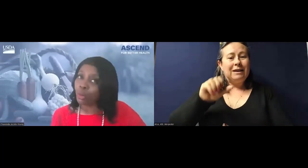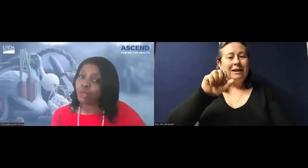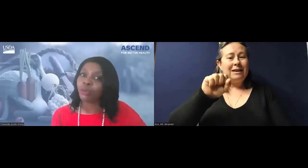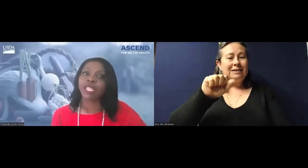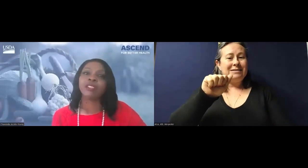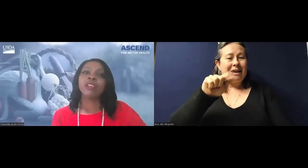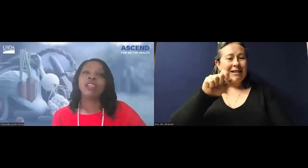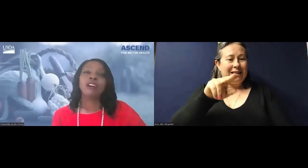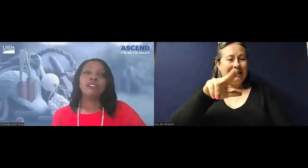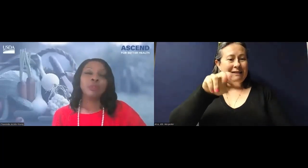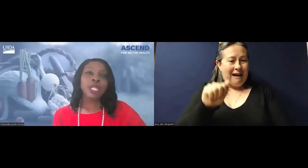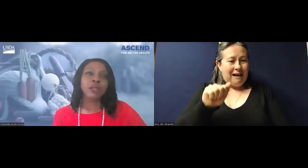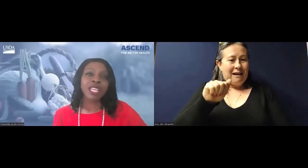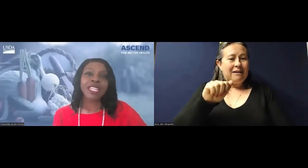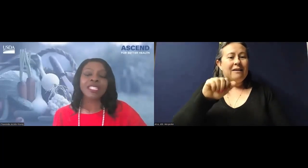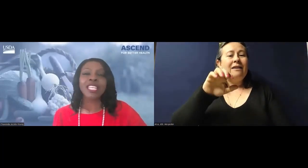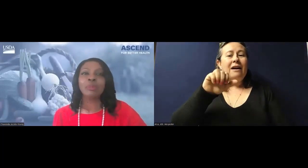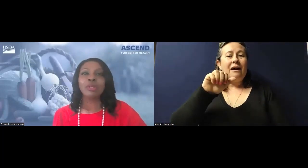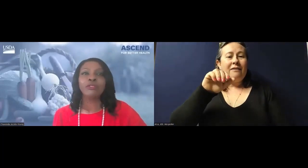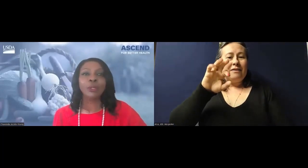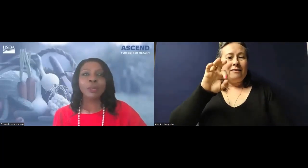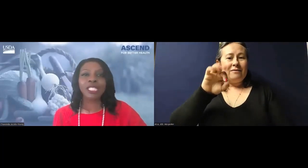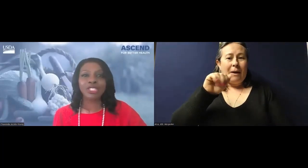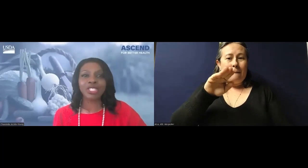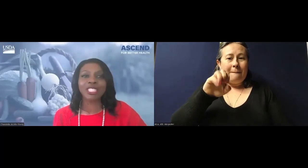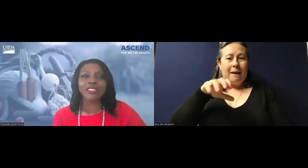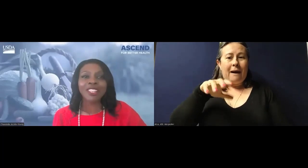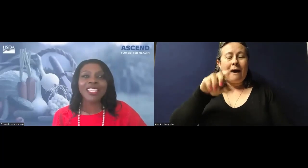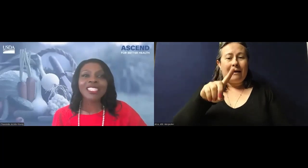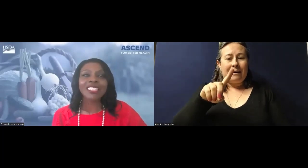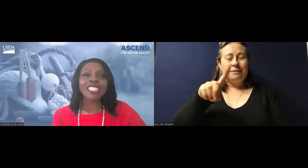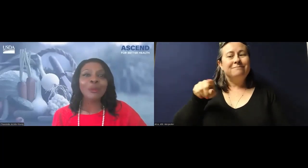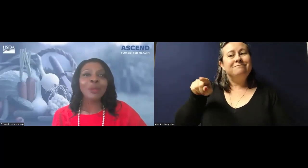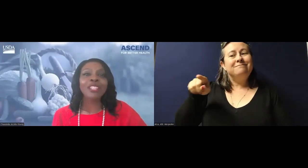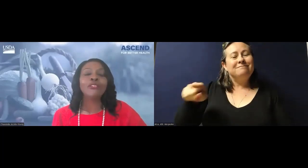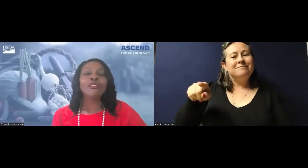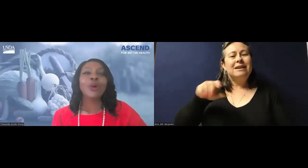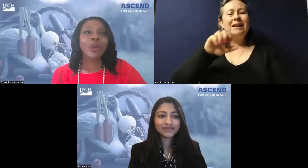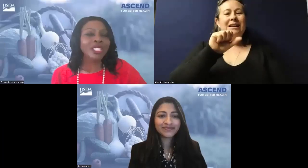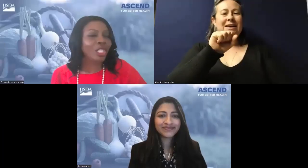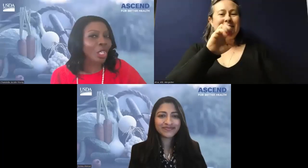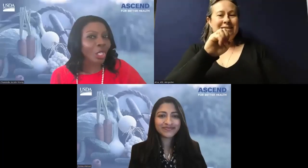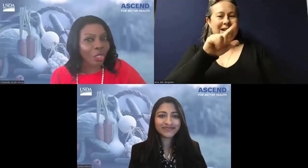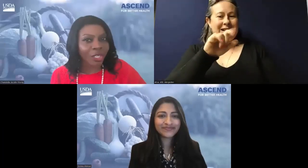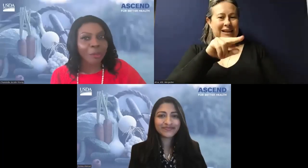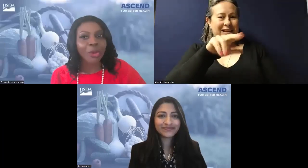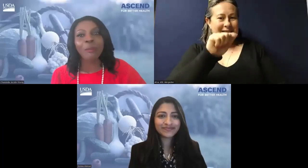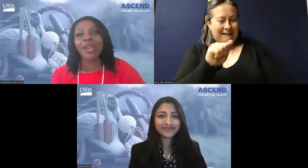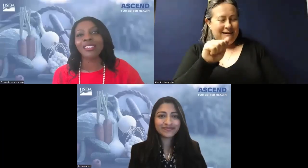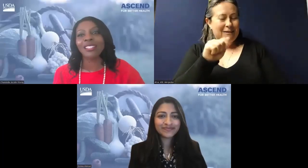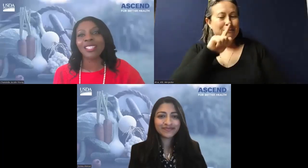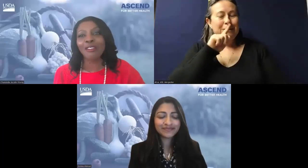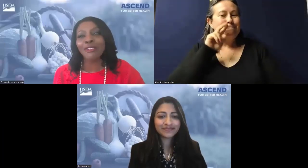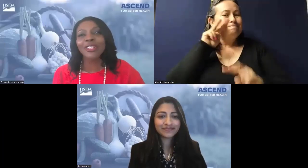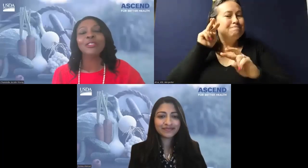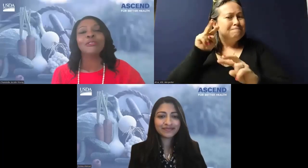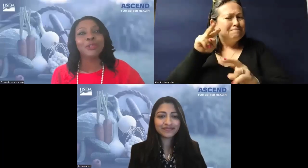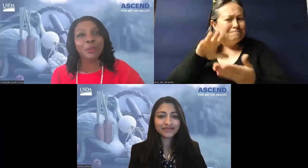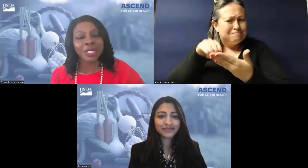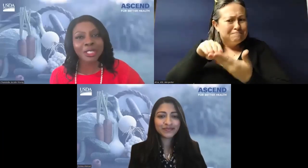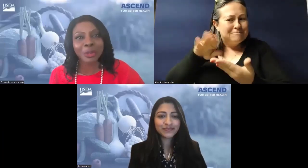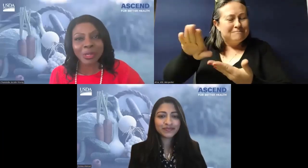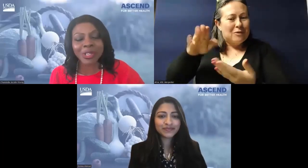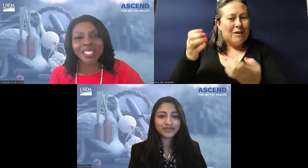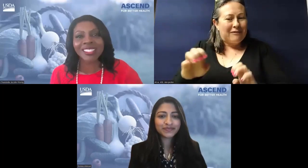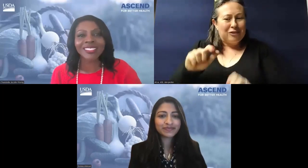the Global Director of the Periodic Table of Food Initiative. Selena, we look forward to learning more about this effort. The